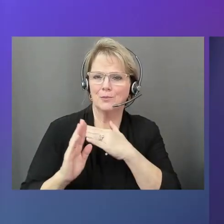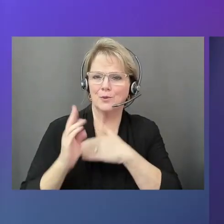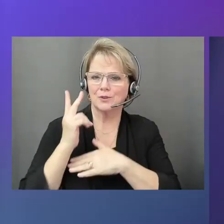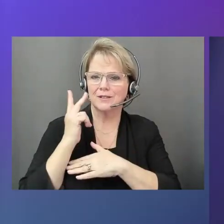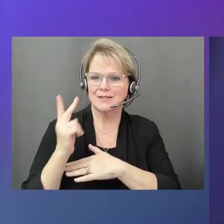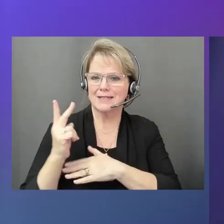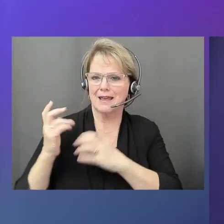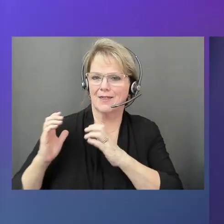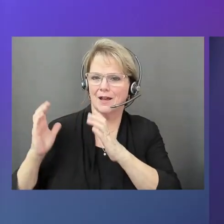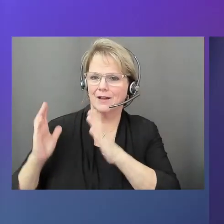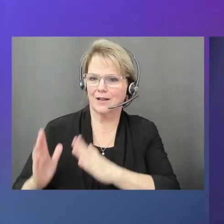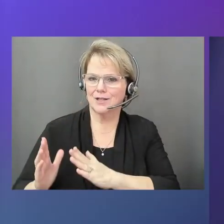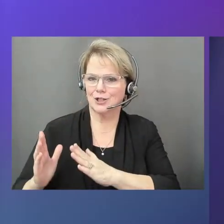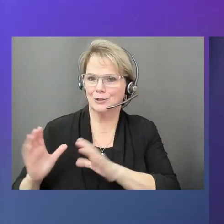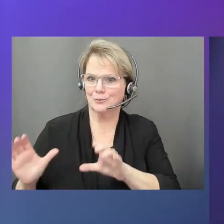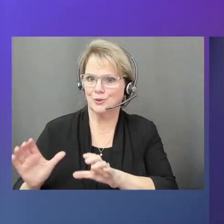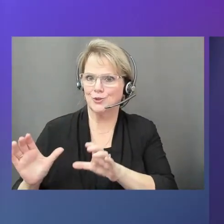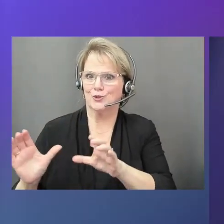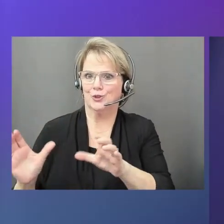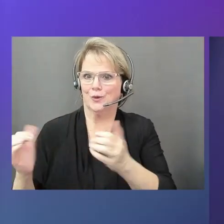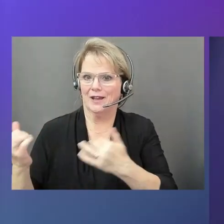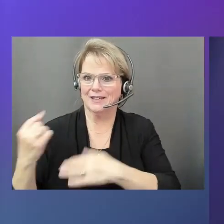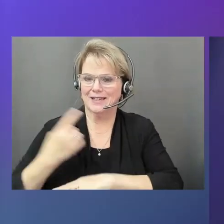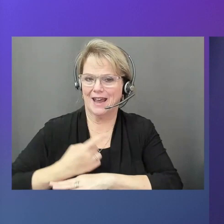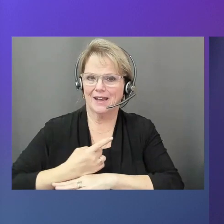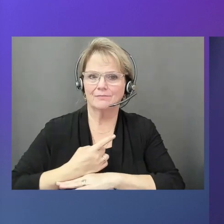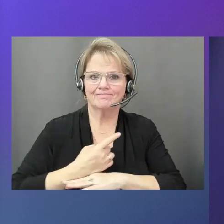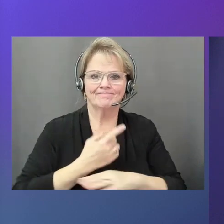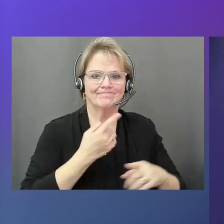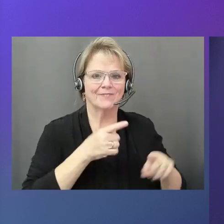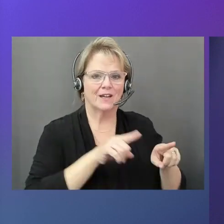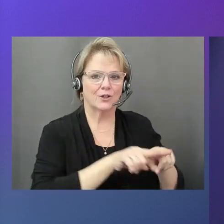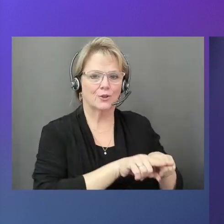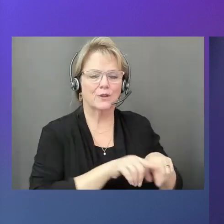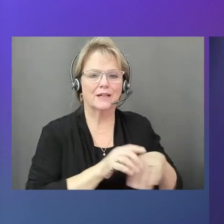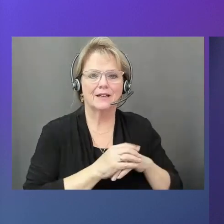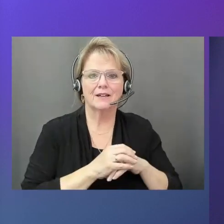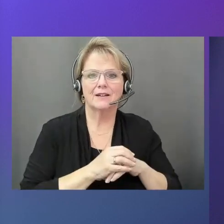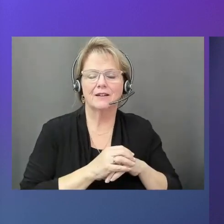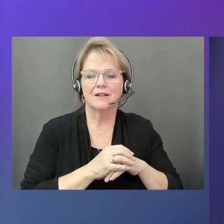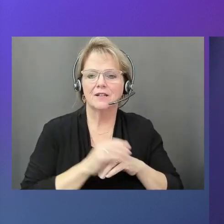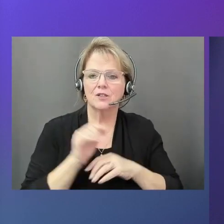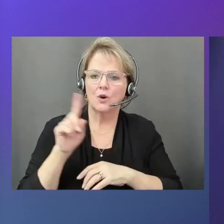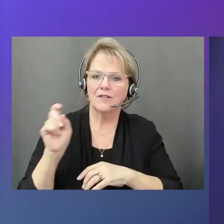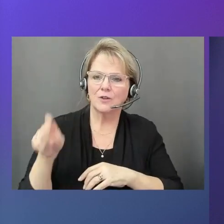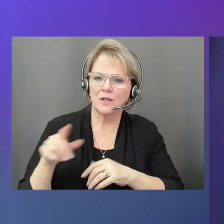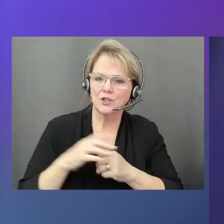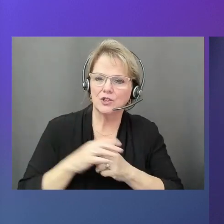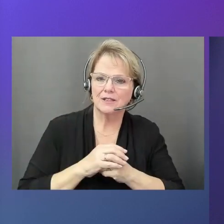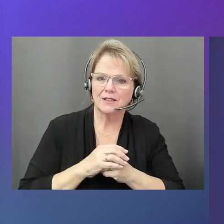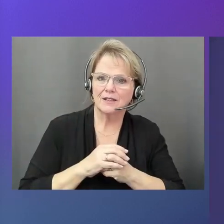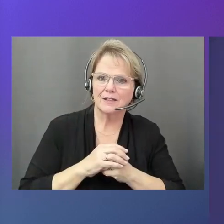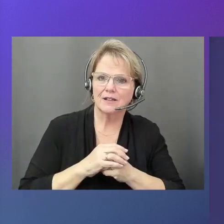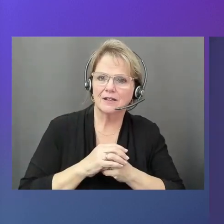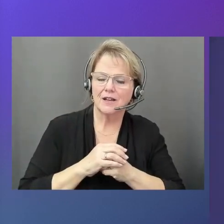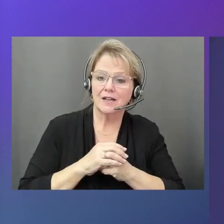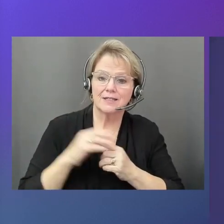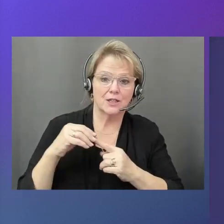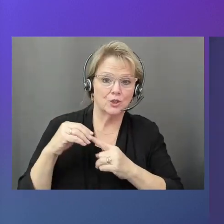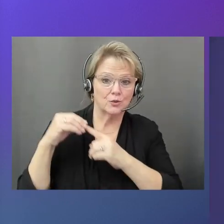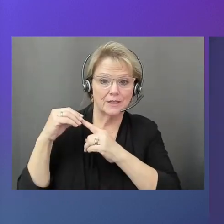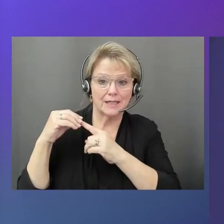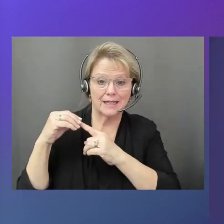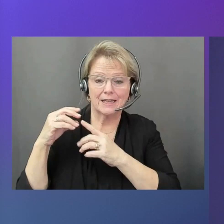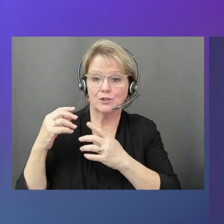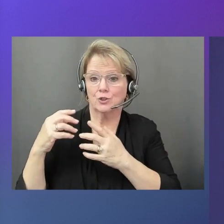days with Outpost. Yeah, absolutely. I couldn't agree more. So I got to ask the question, is it just unique to manufacturing, or do we have